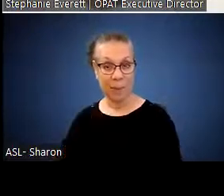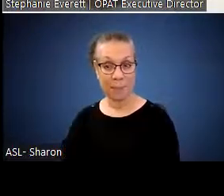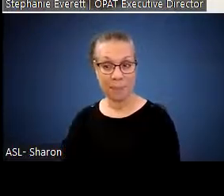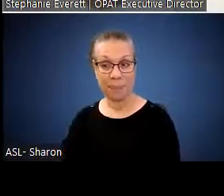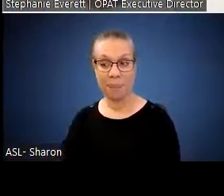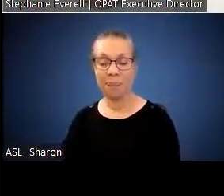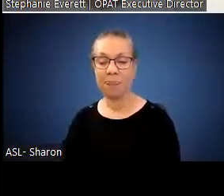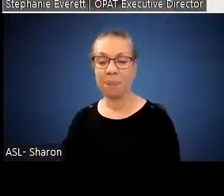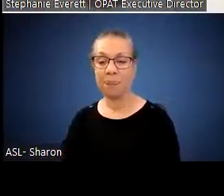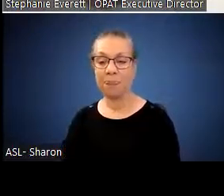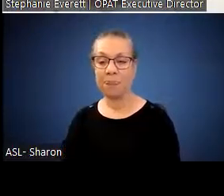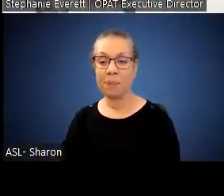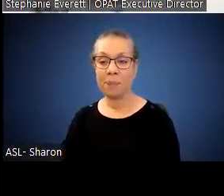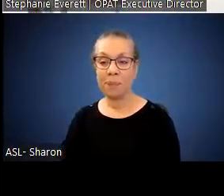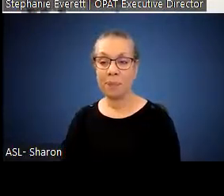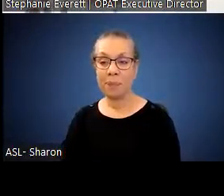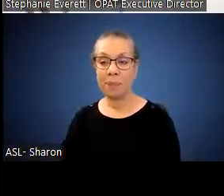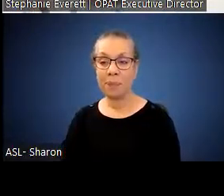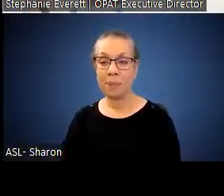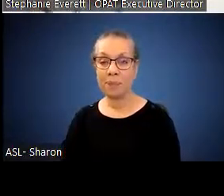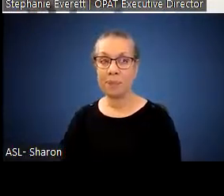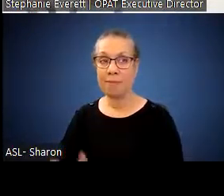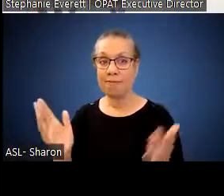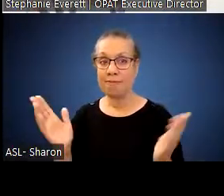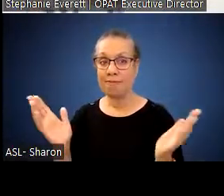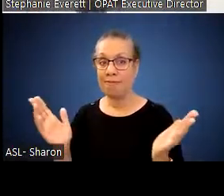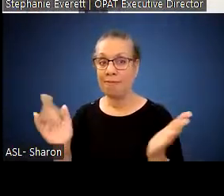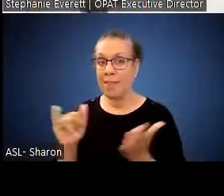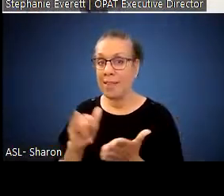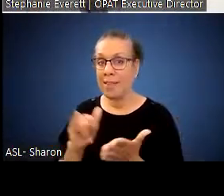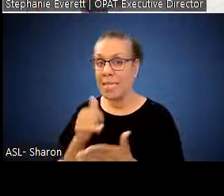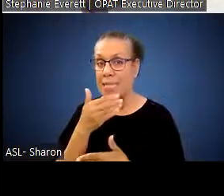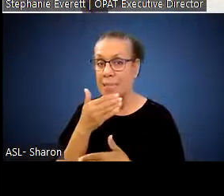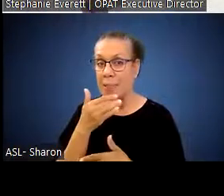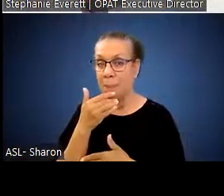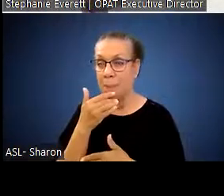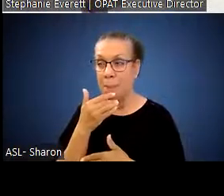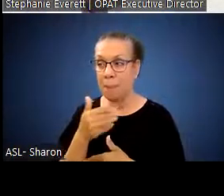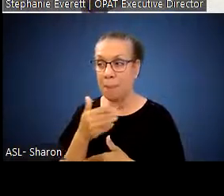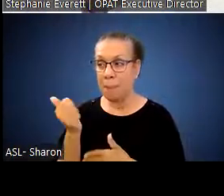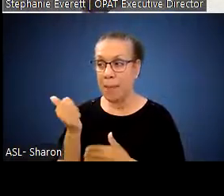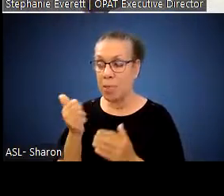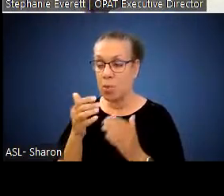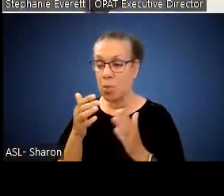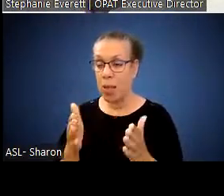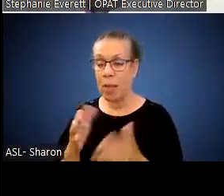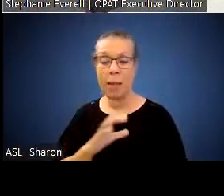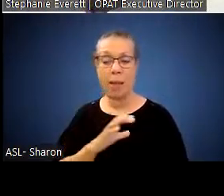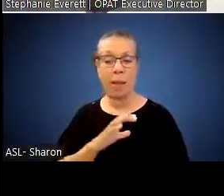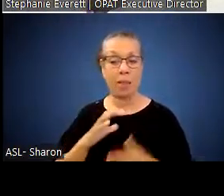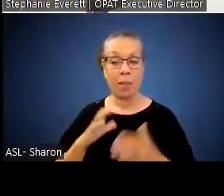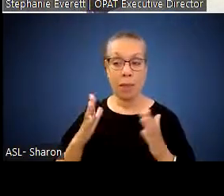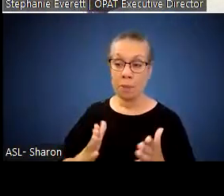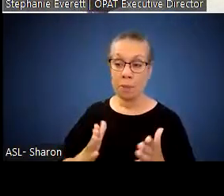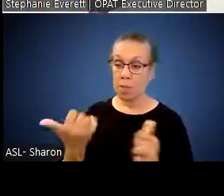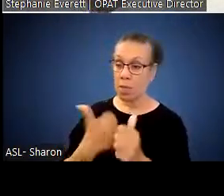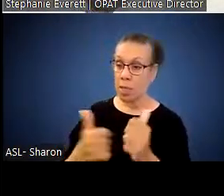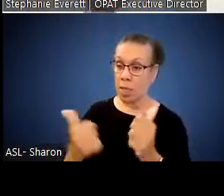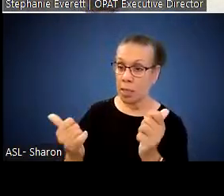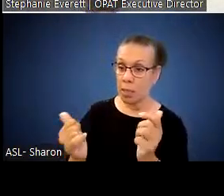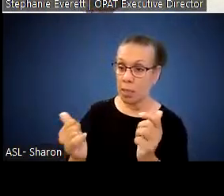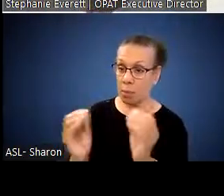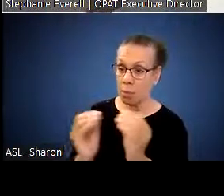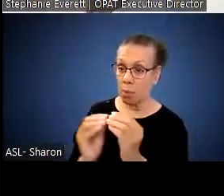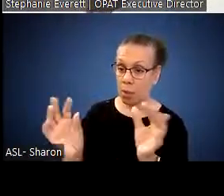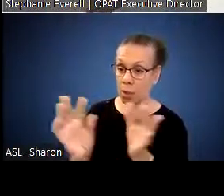And I think that's the best way we can do it. Just the commissioners have anything else to add